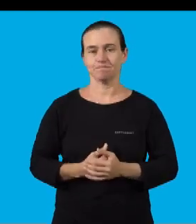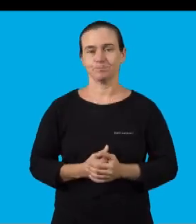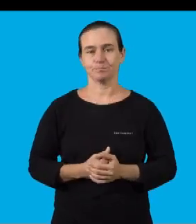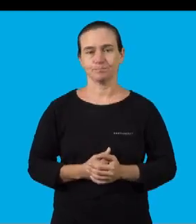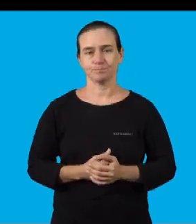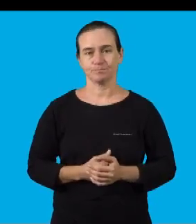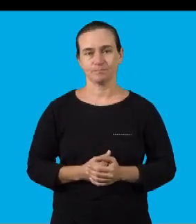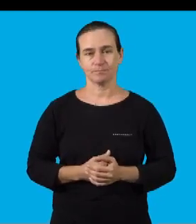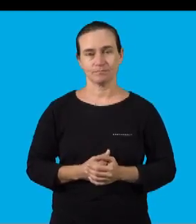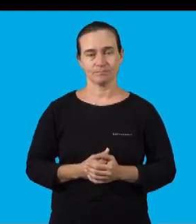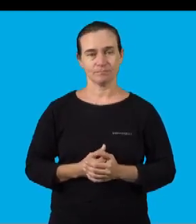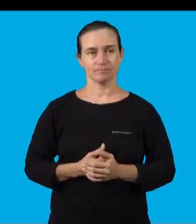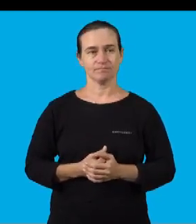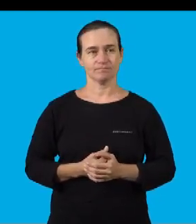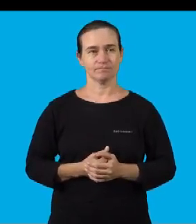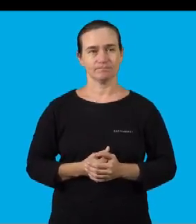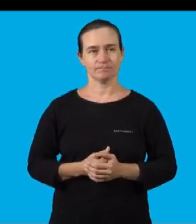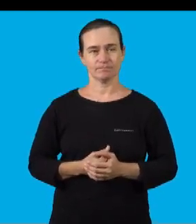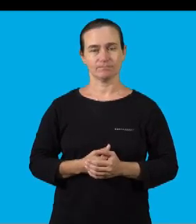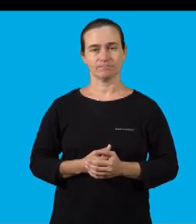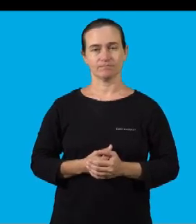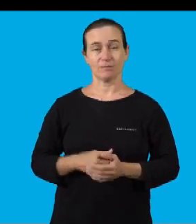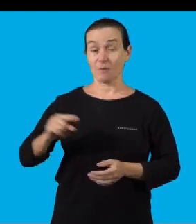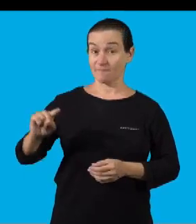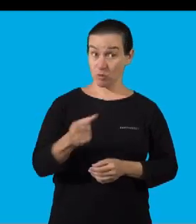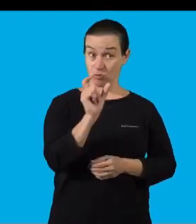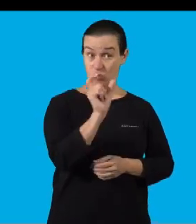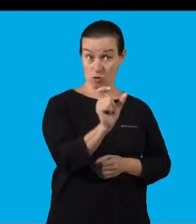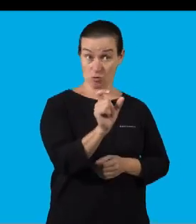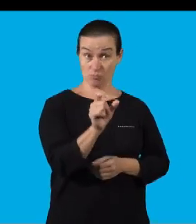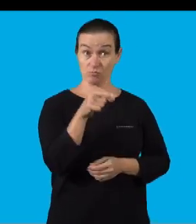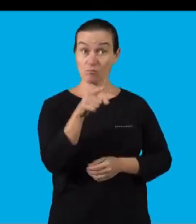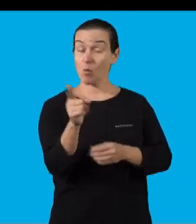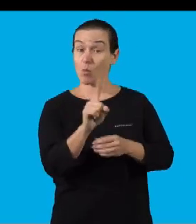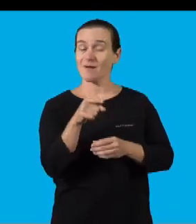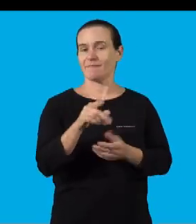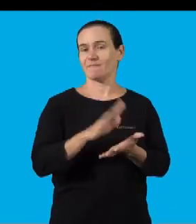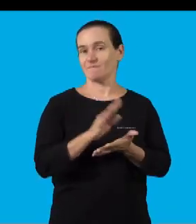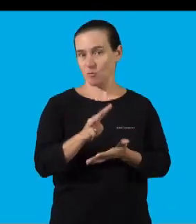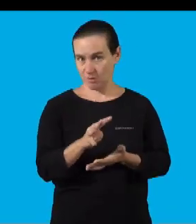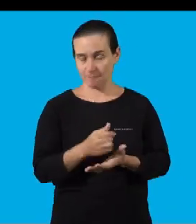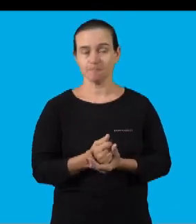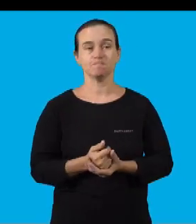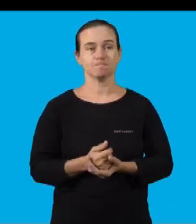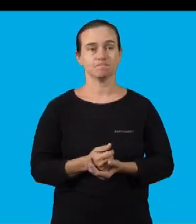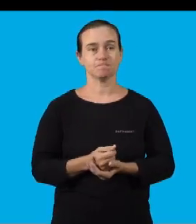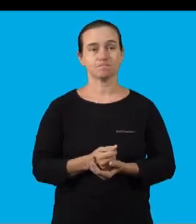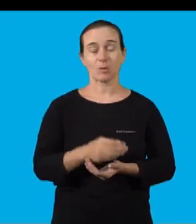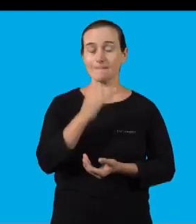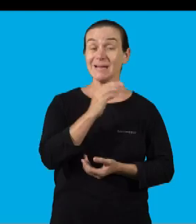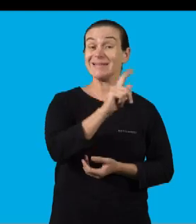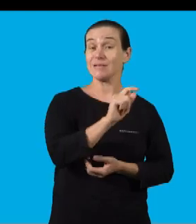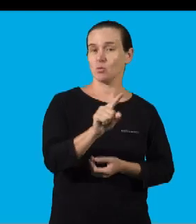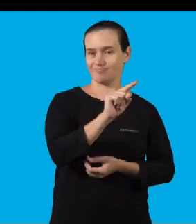there. So we are told that the first term of that geometric sequence is 14. So we know